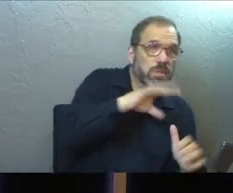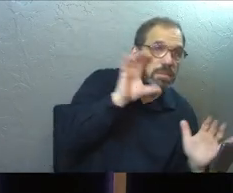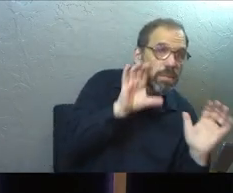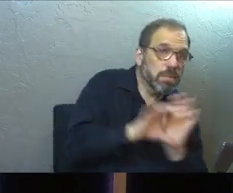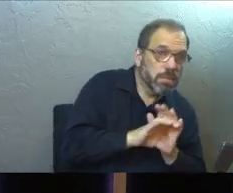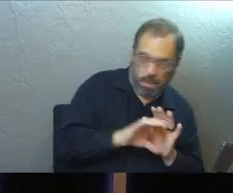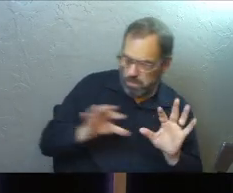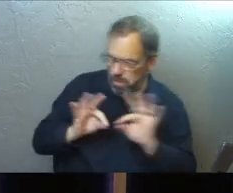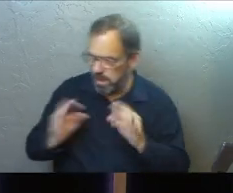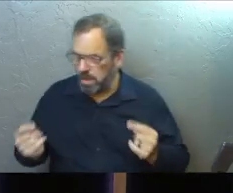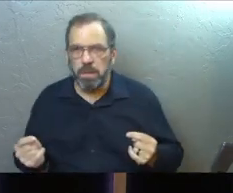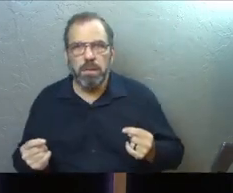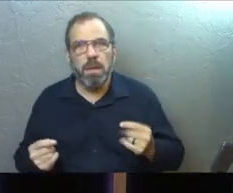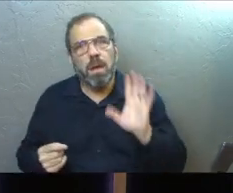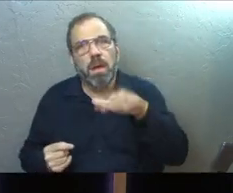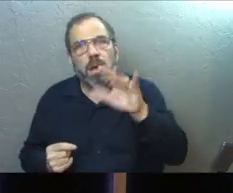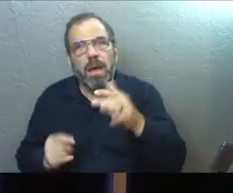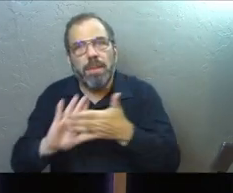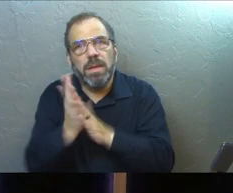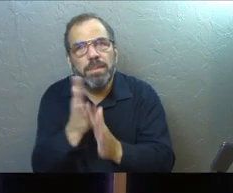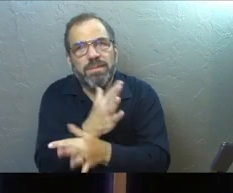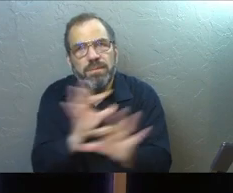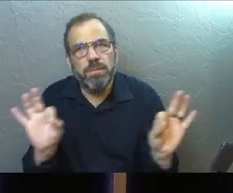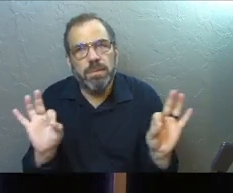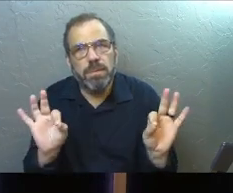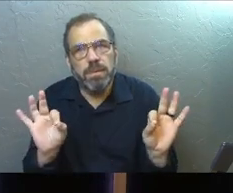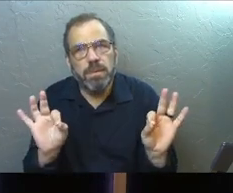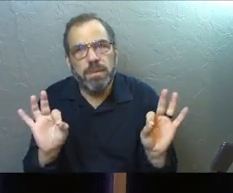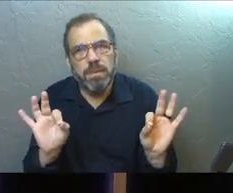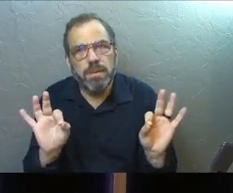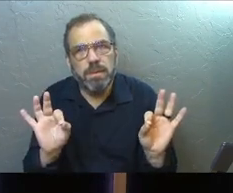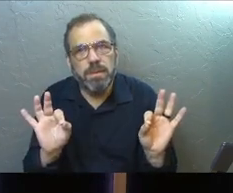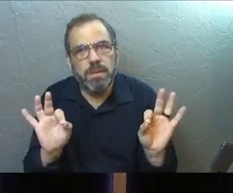Amen. Worth it. And getting free.